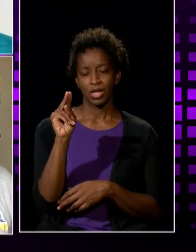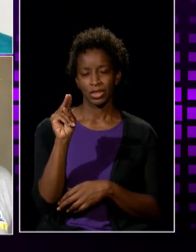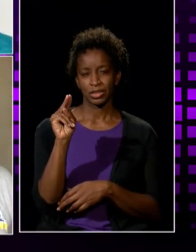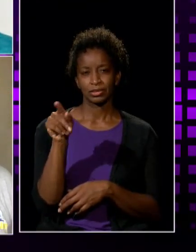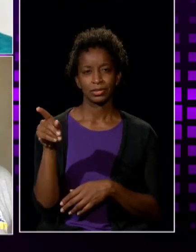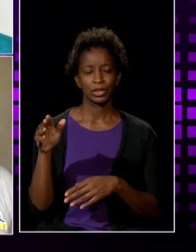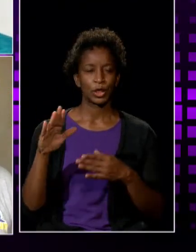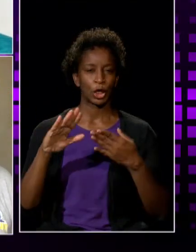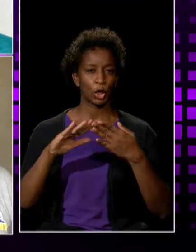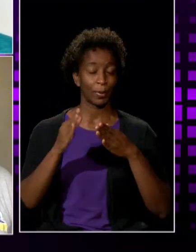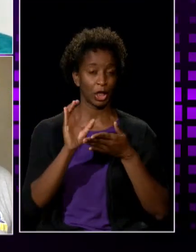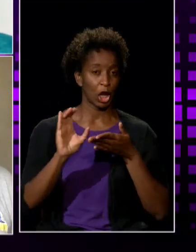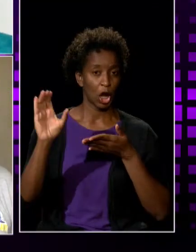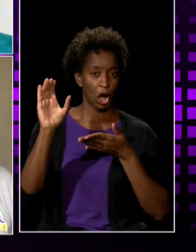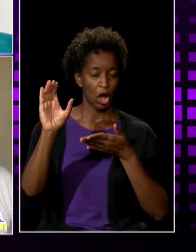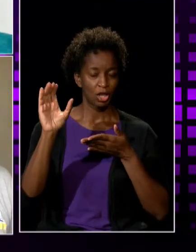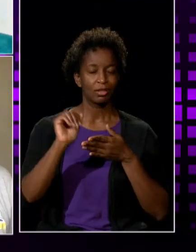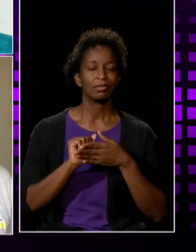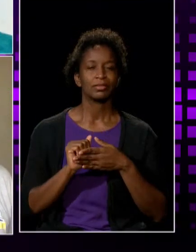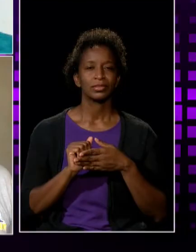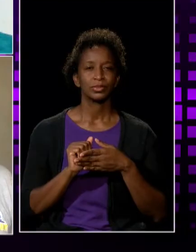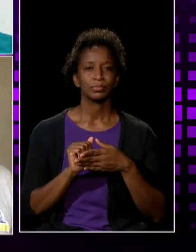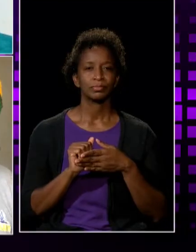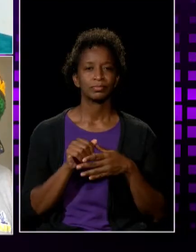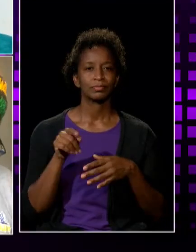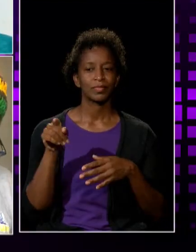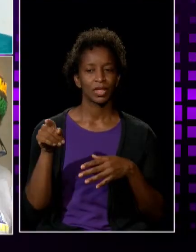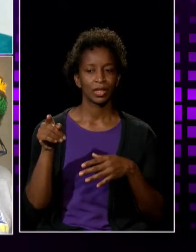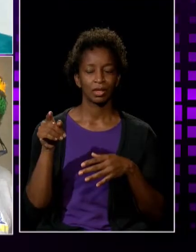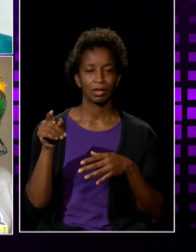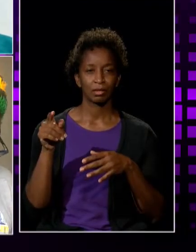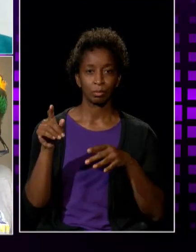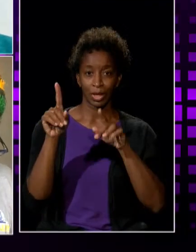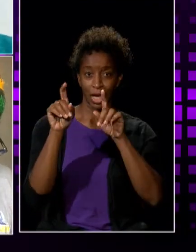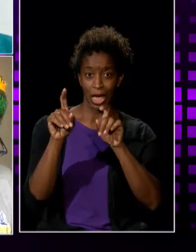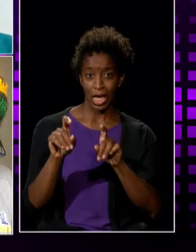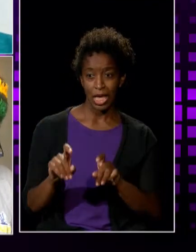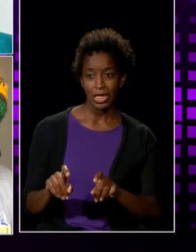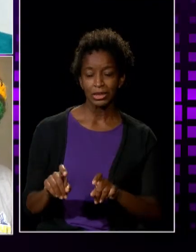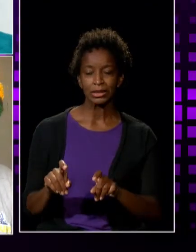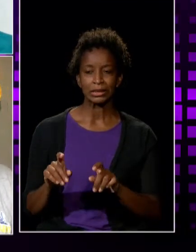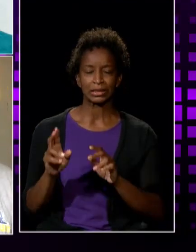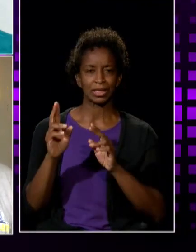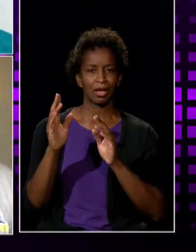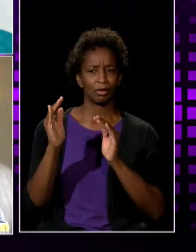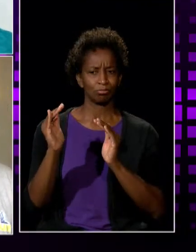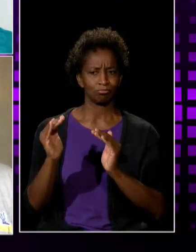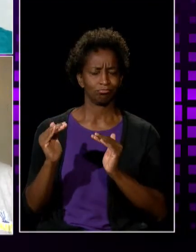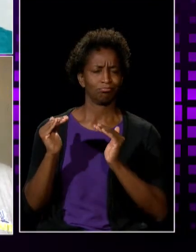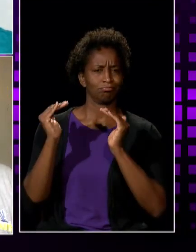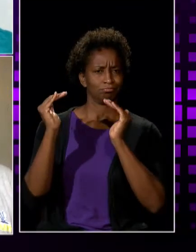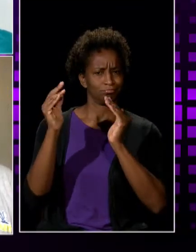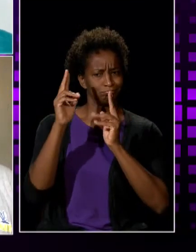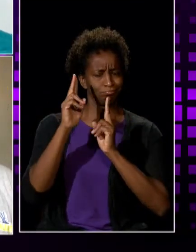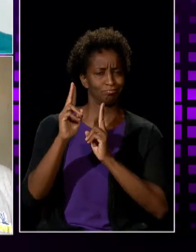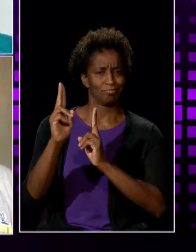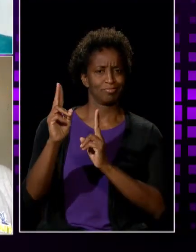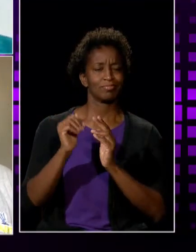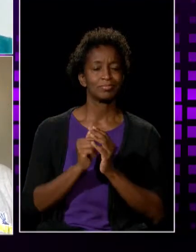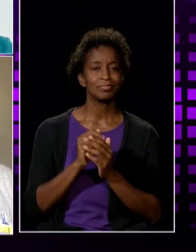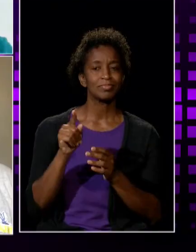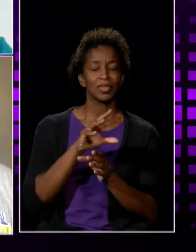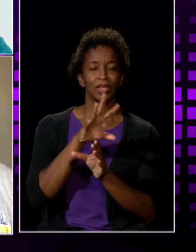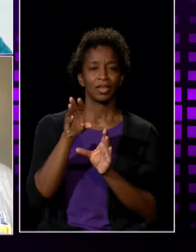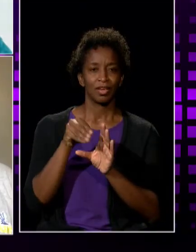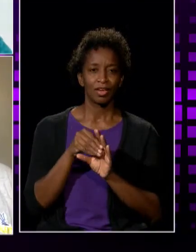in voice and performances from the London College of Music. He has 16 years experience in the Royal Barbados Police Force